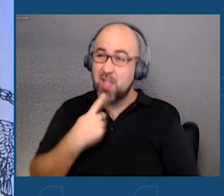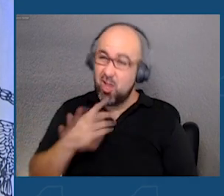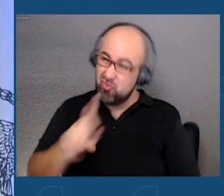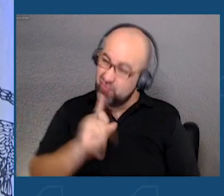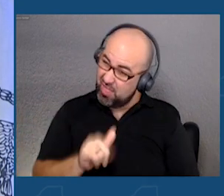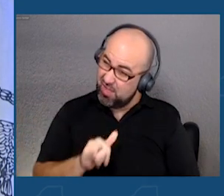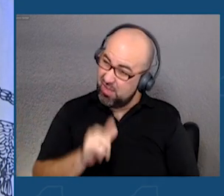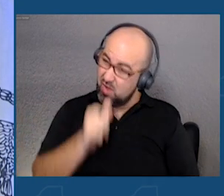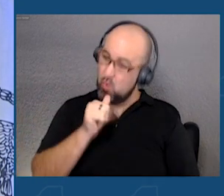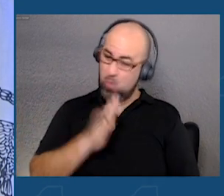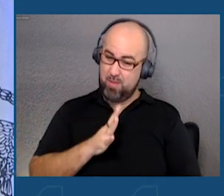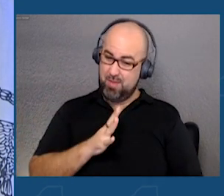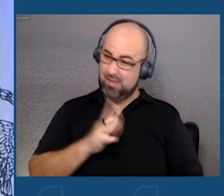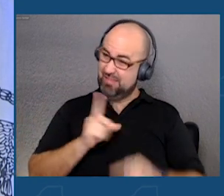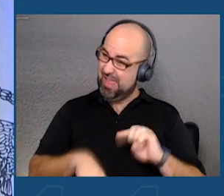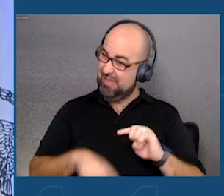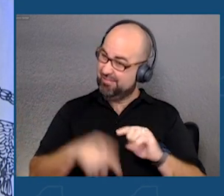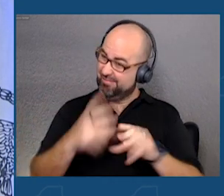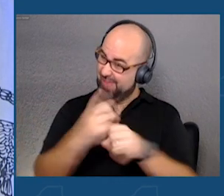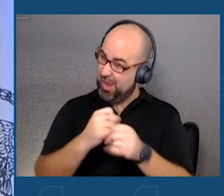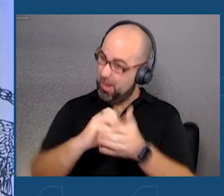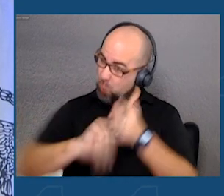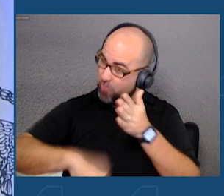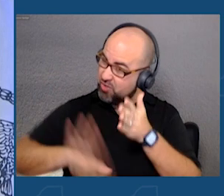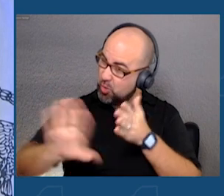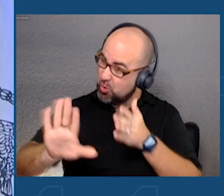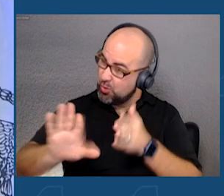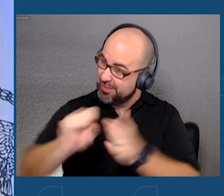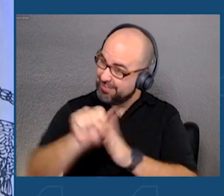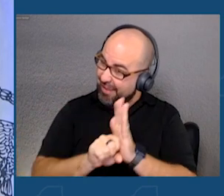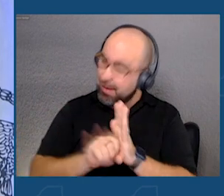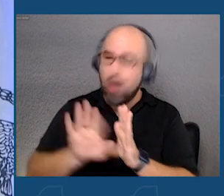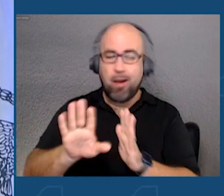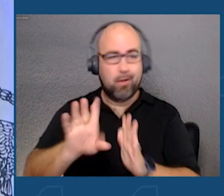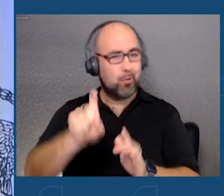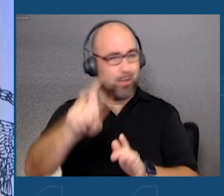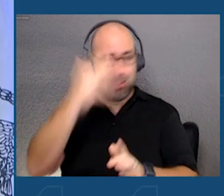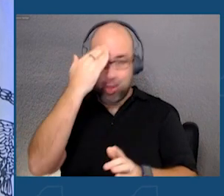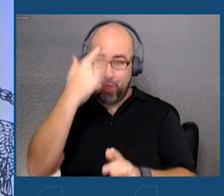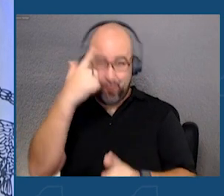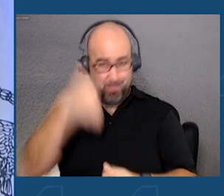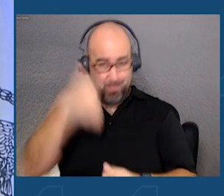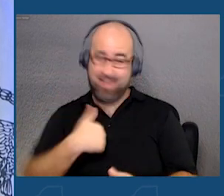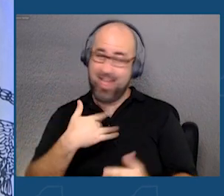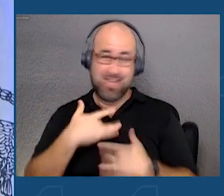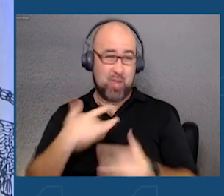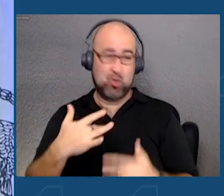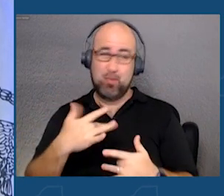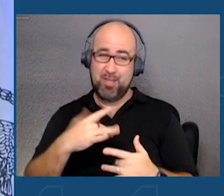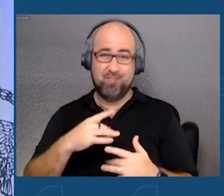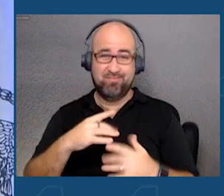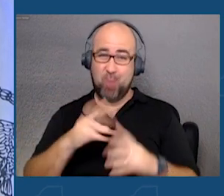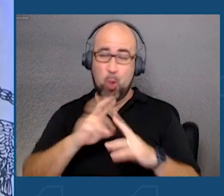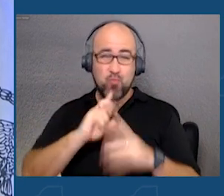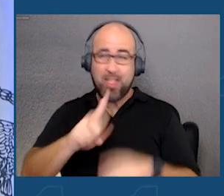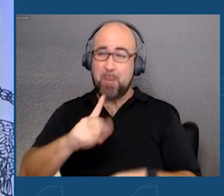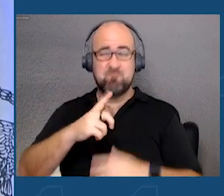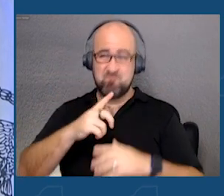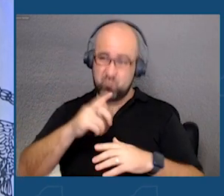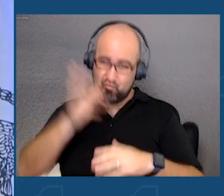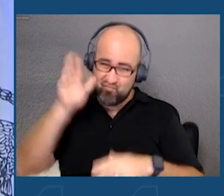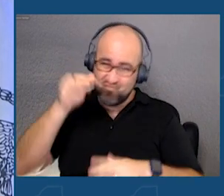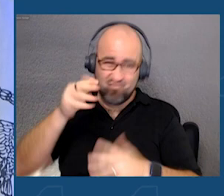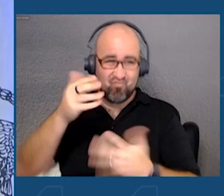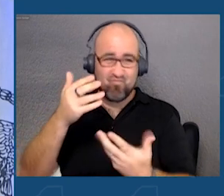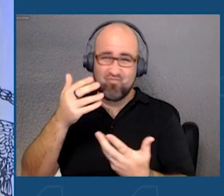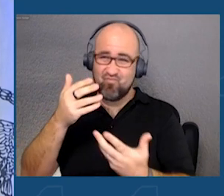abortion in your state? So you need to know from me, I am tenacious when it comes to persuading people that there's no better place to be